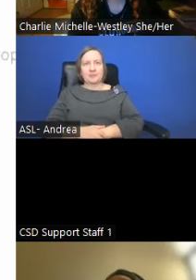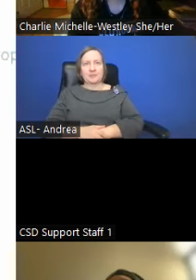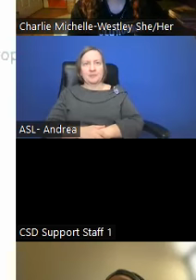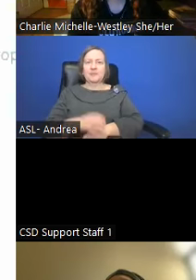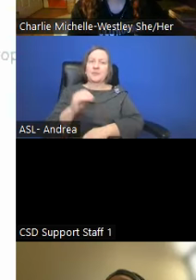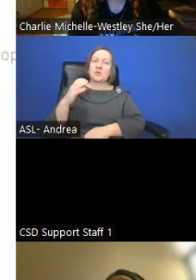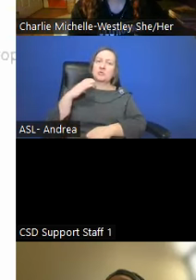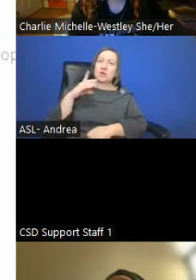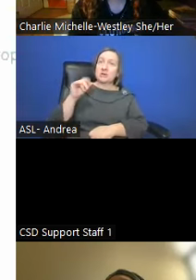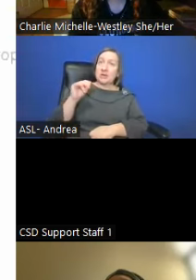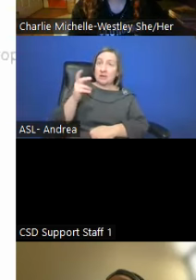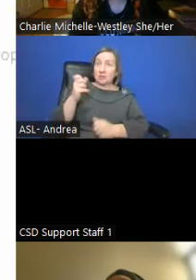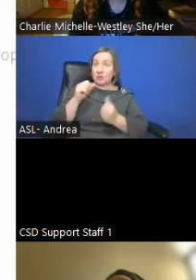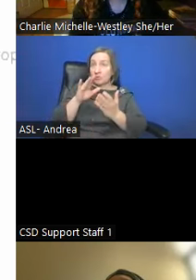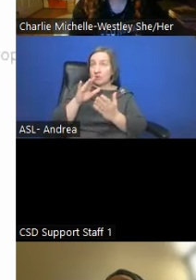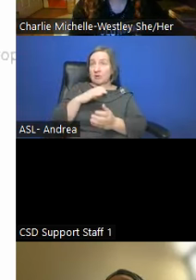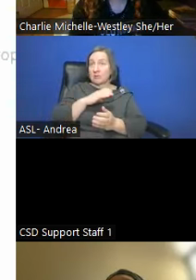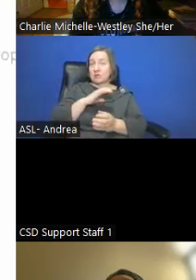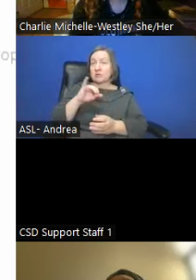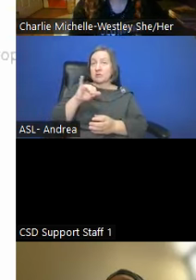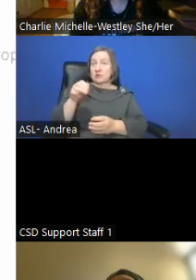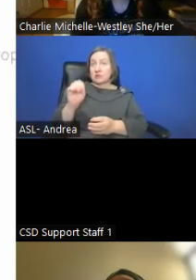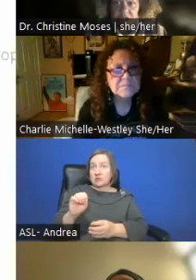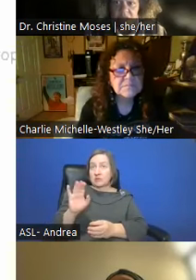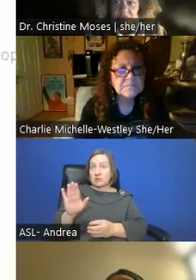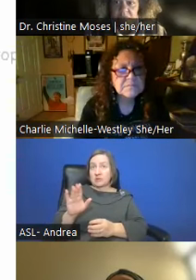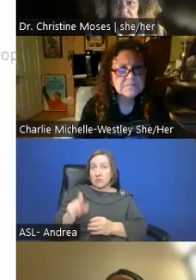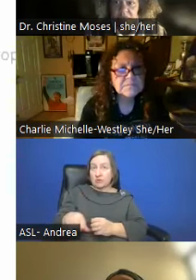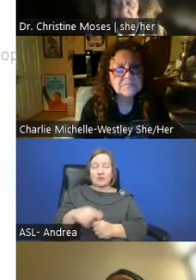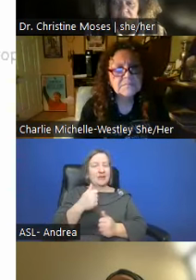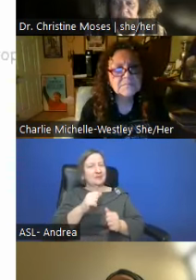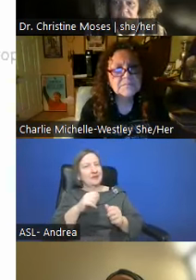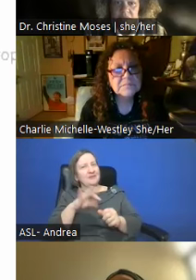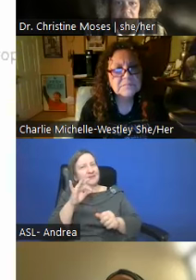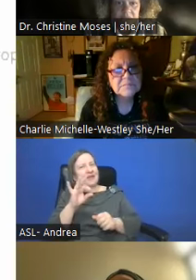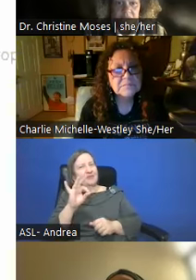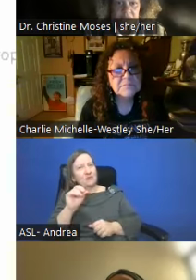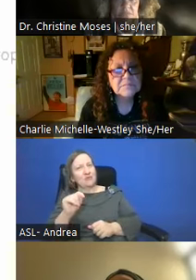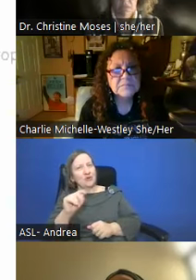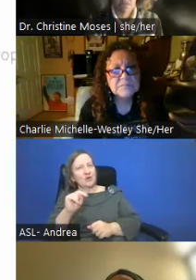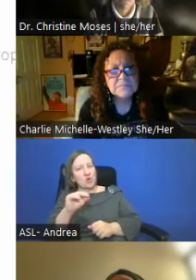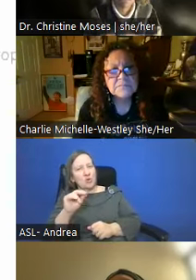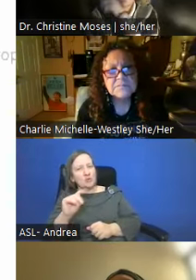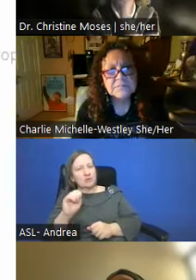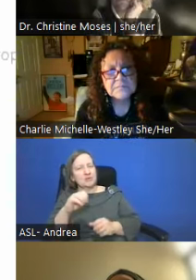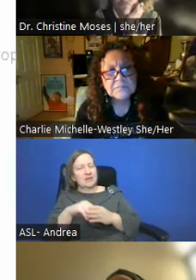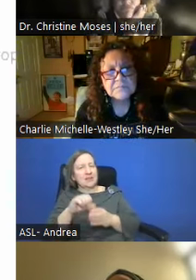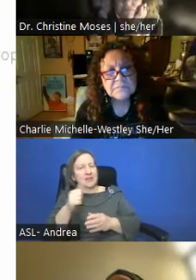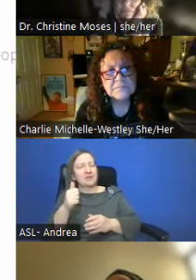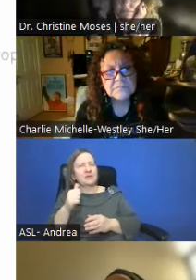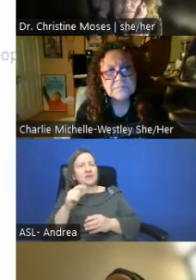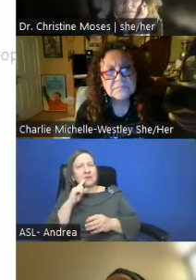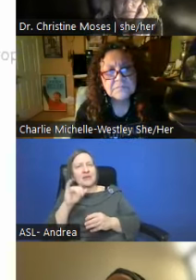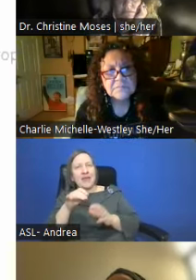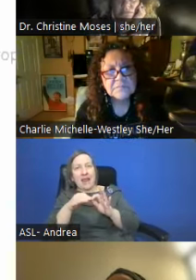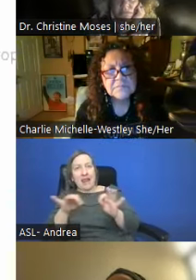Co-Chair Dan, do you want to address Commissioner Ajay's question? Yeah, I was trying to find the footnote in the other, is that actually that's